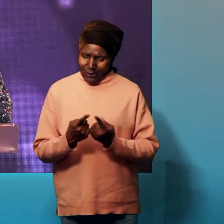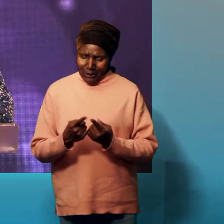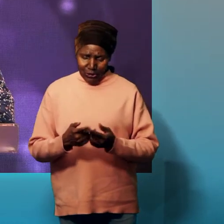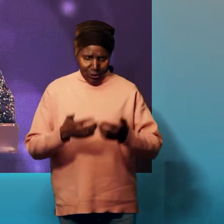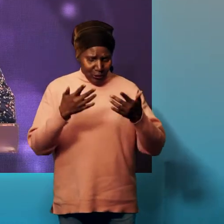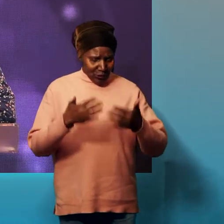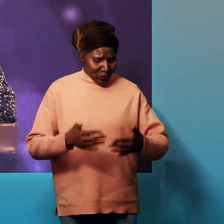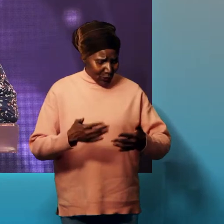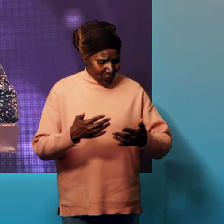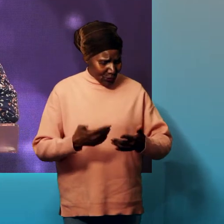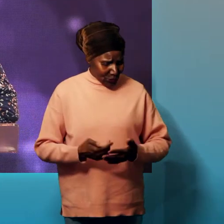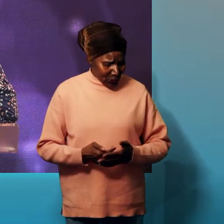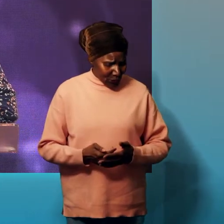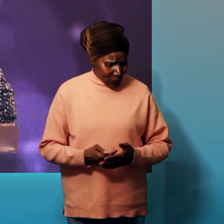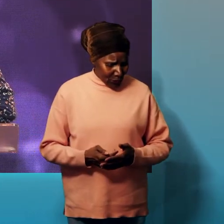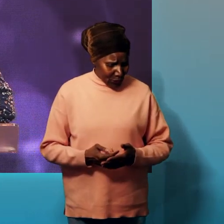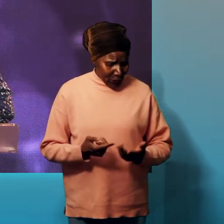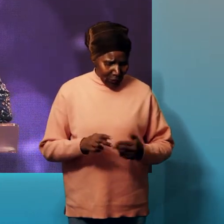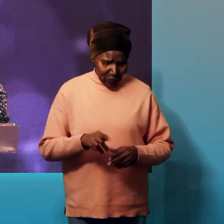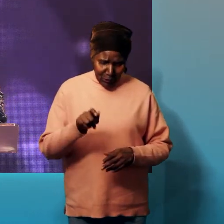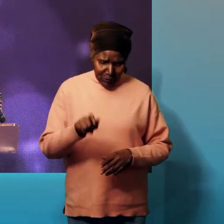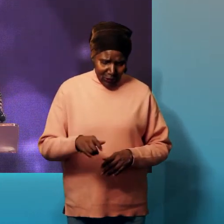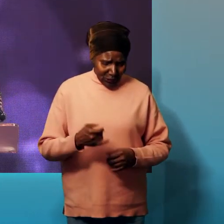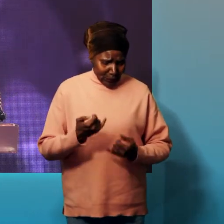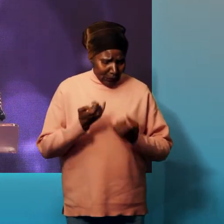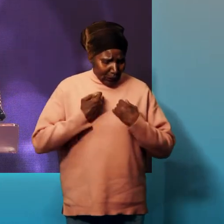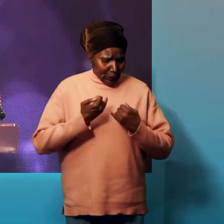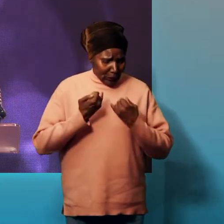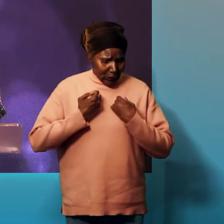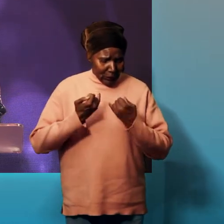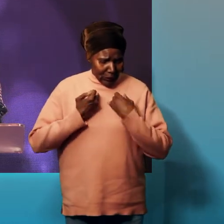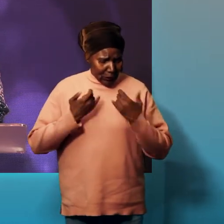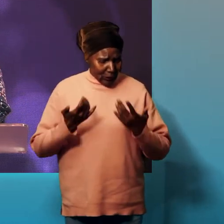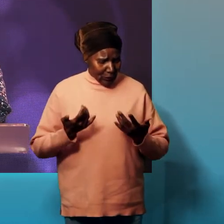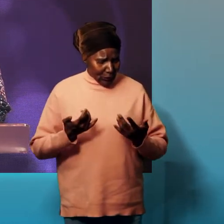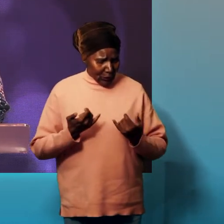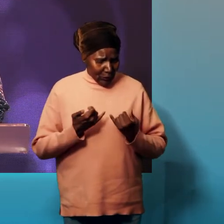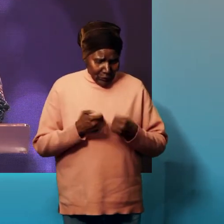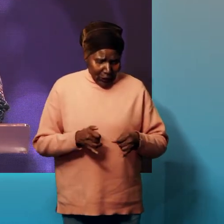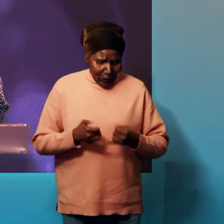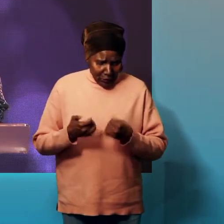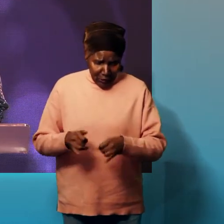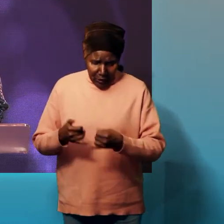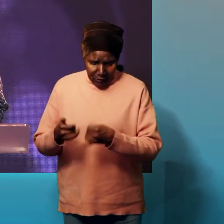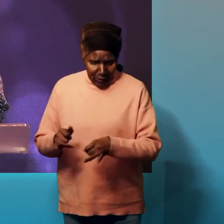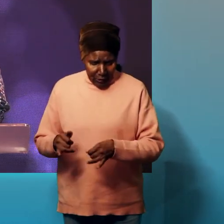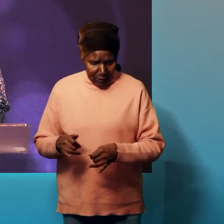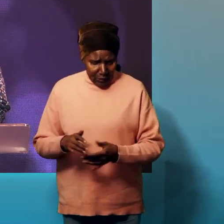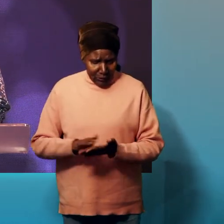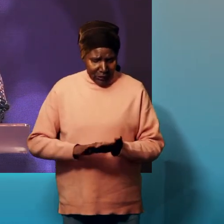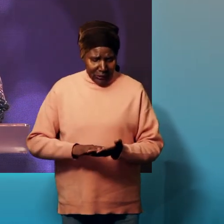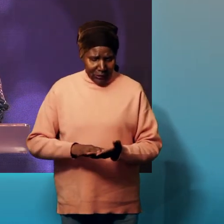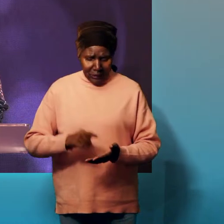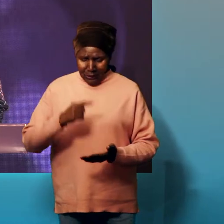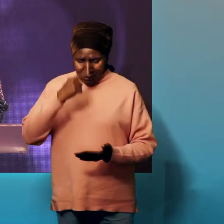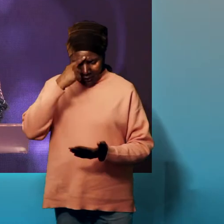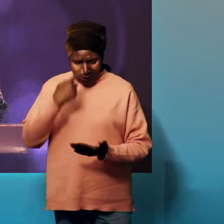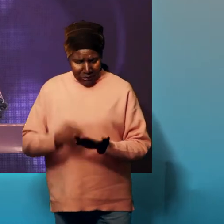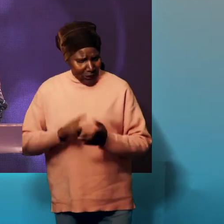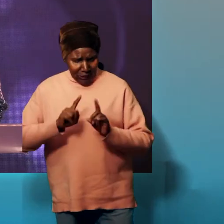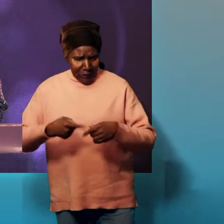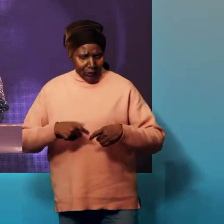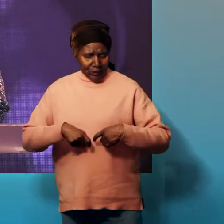when a person is so ridden with guilt and failure that they decide they cannot go